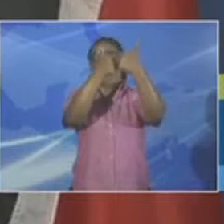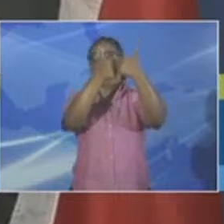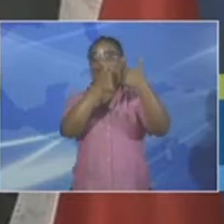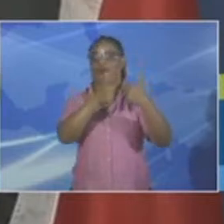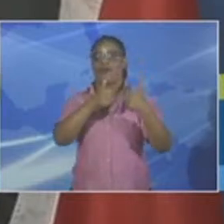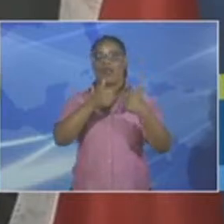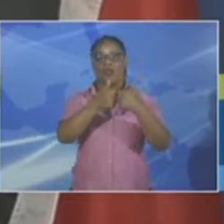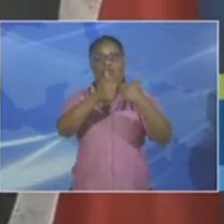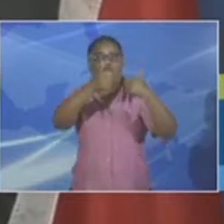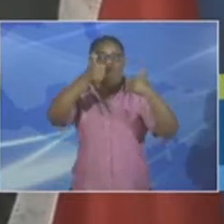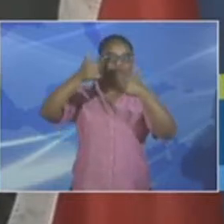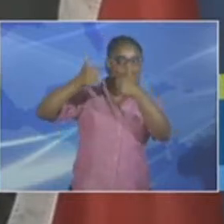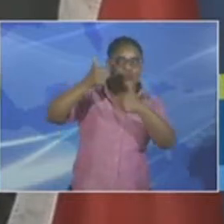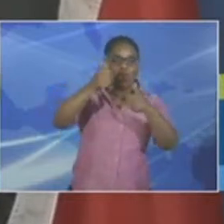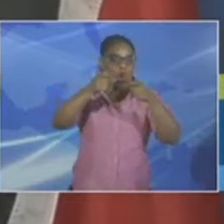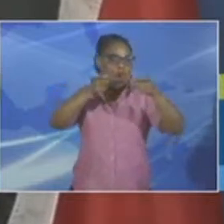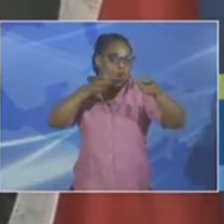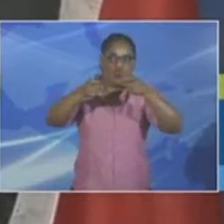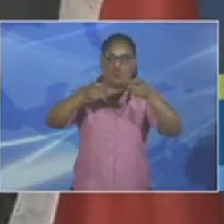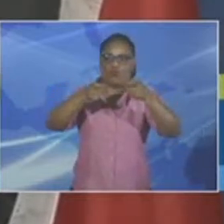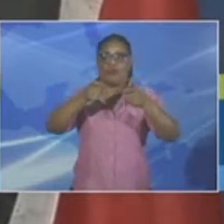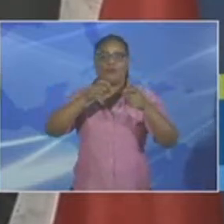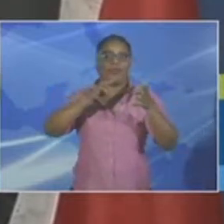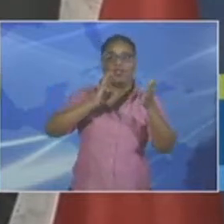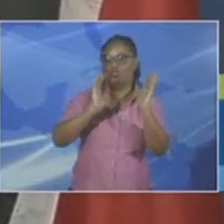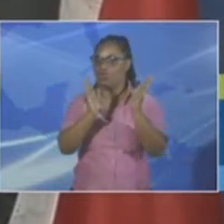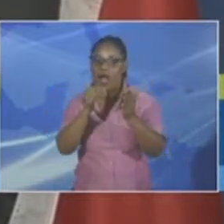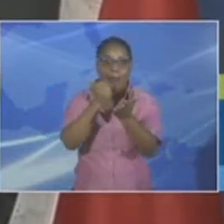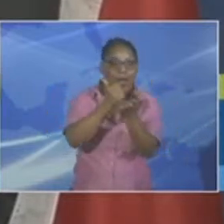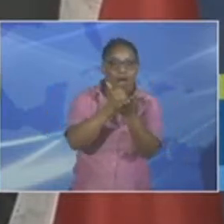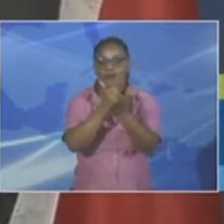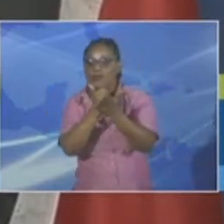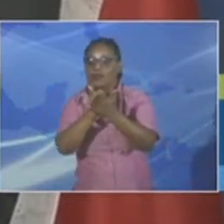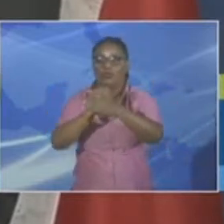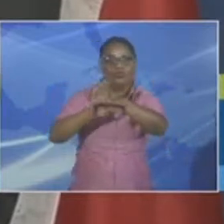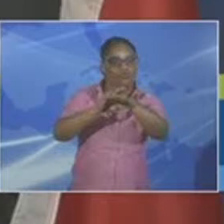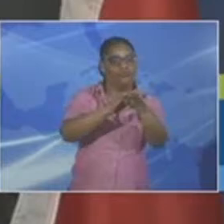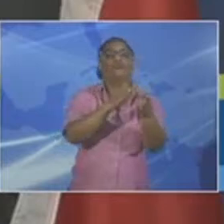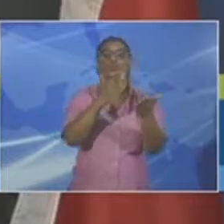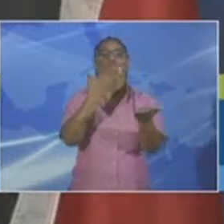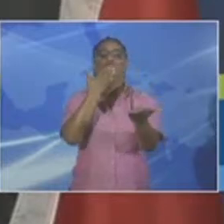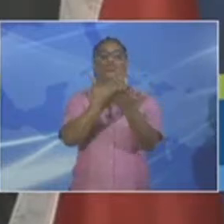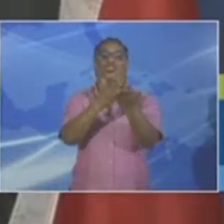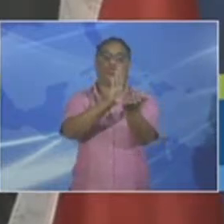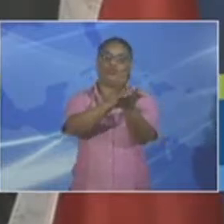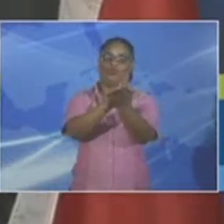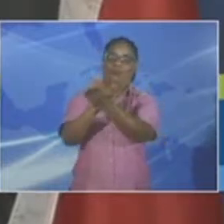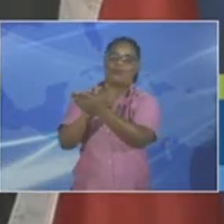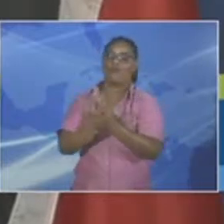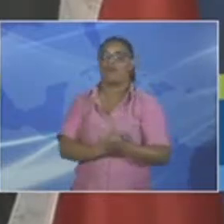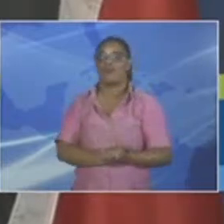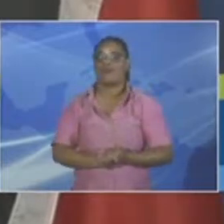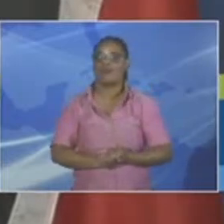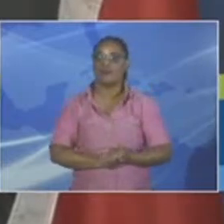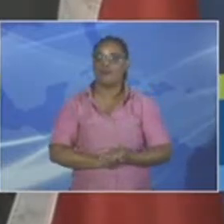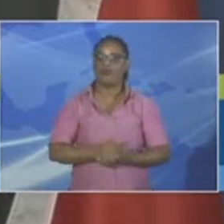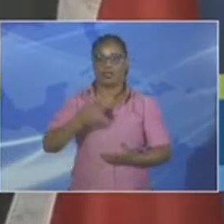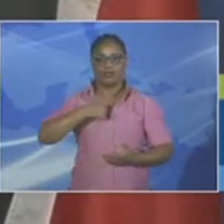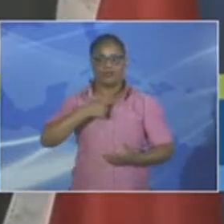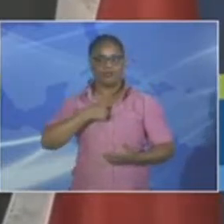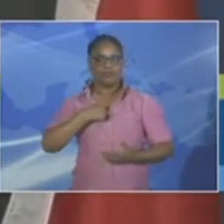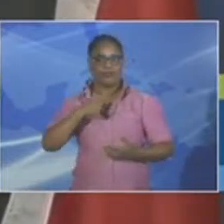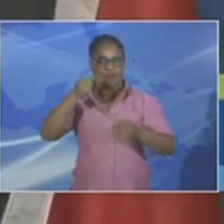I just want to mention one thing. In the political arena, I was driven to appoint a